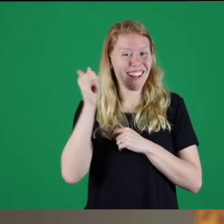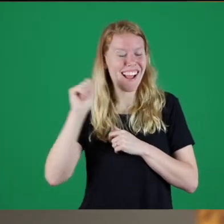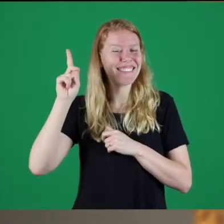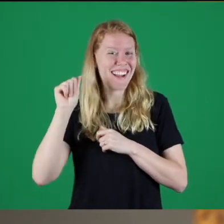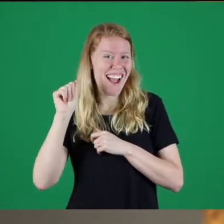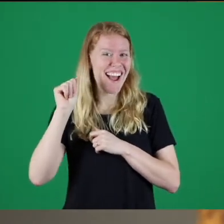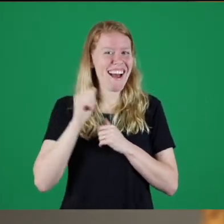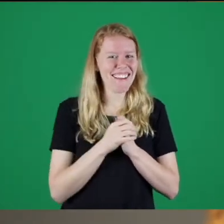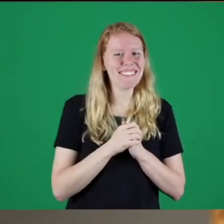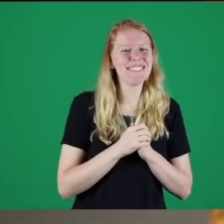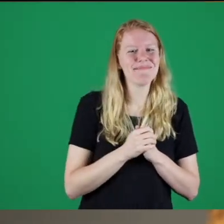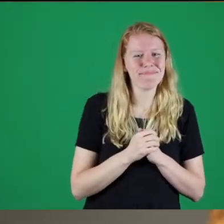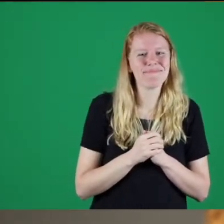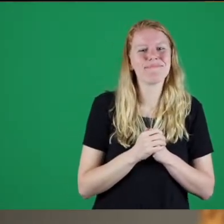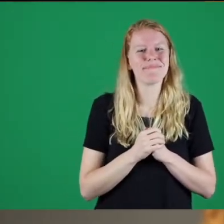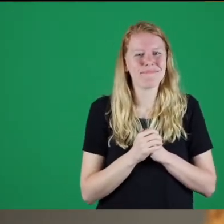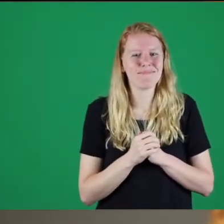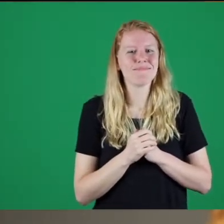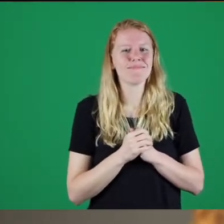alaleka Jaliada.